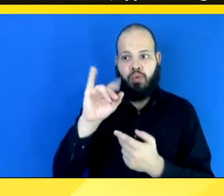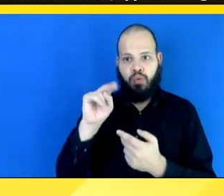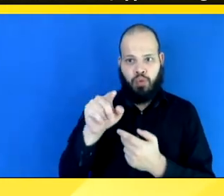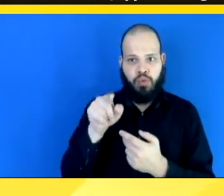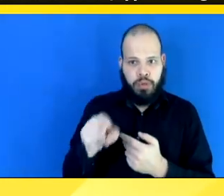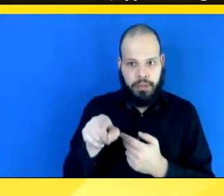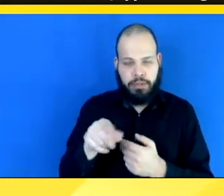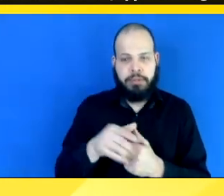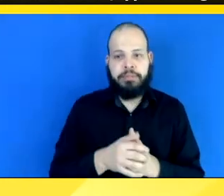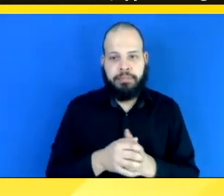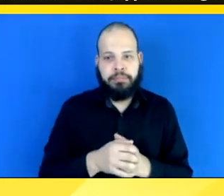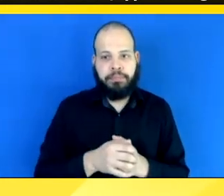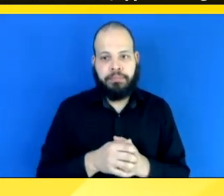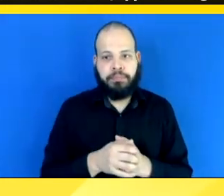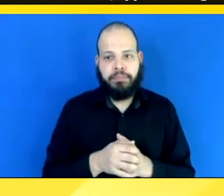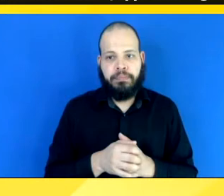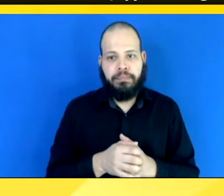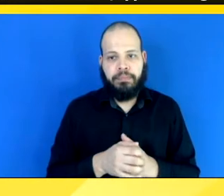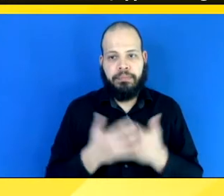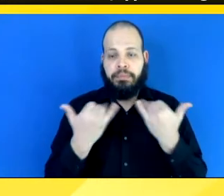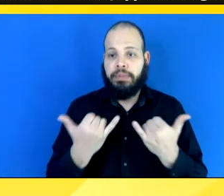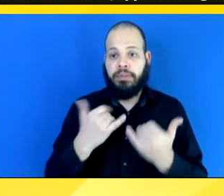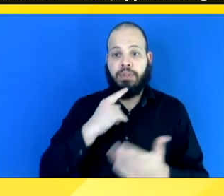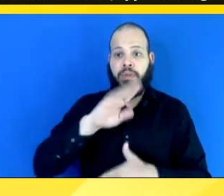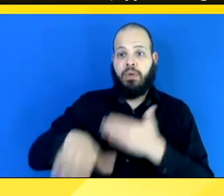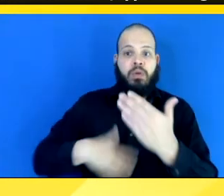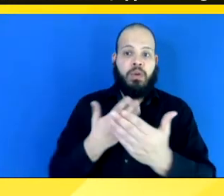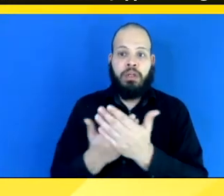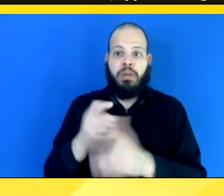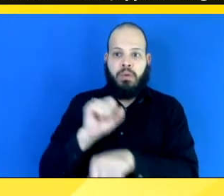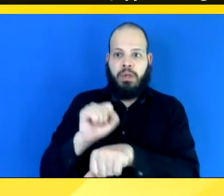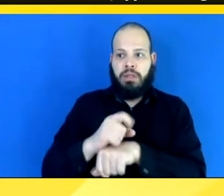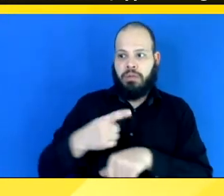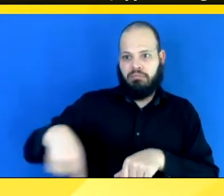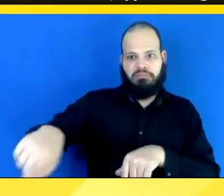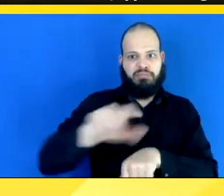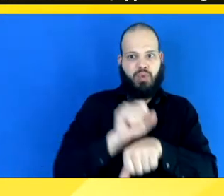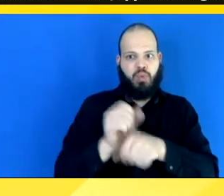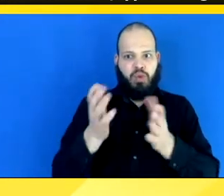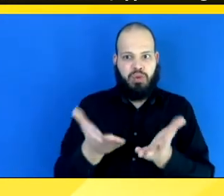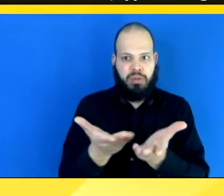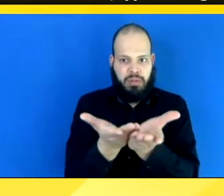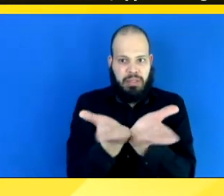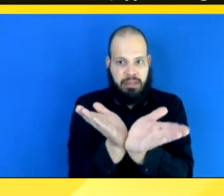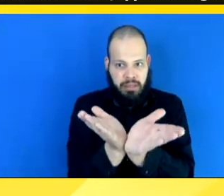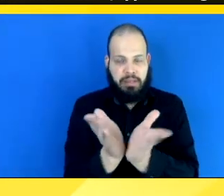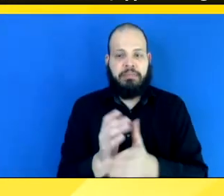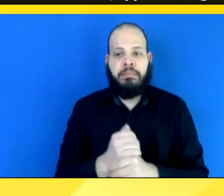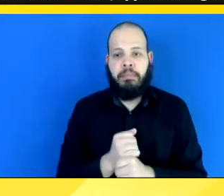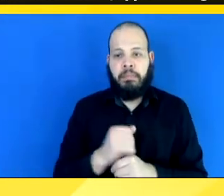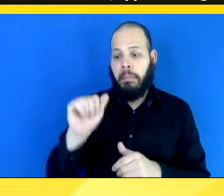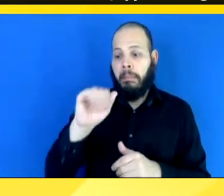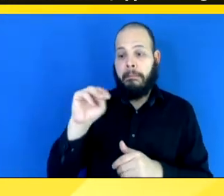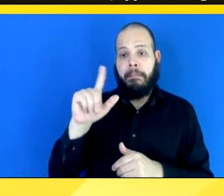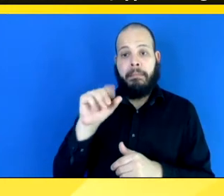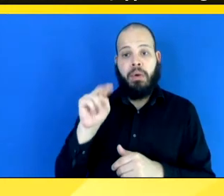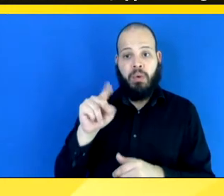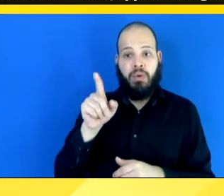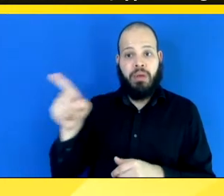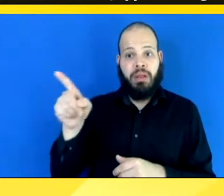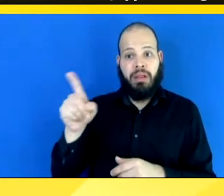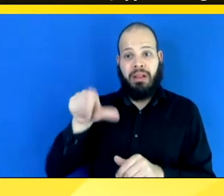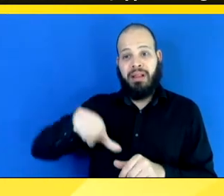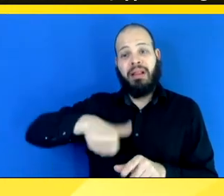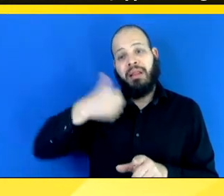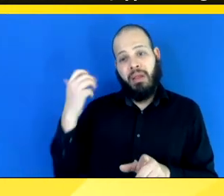workers at the Amazon plant and any plant that's not unionized, but let's talk about this one, are at-will